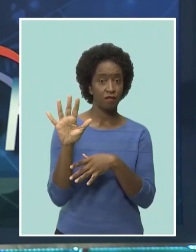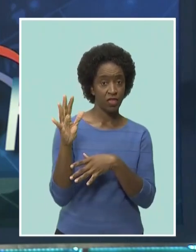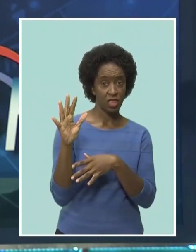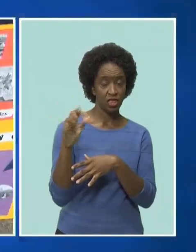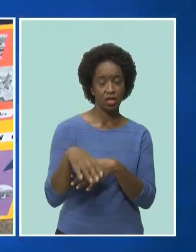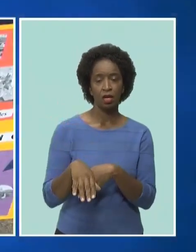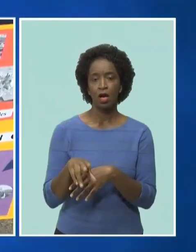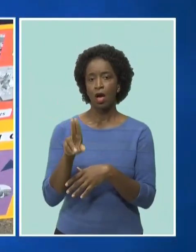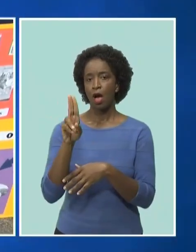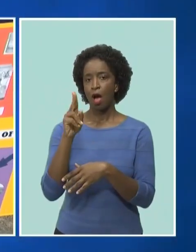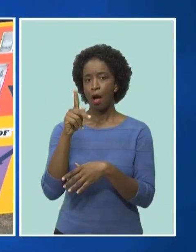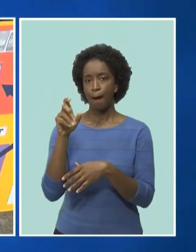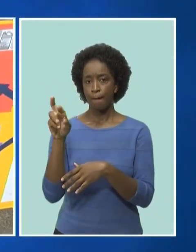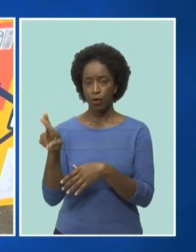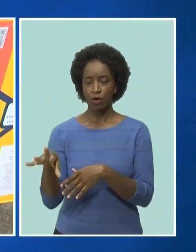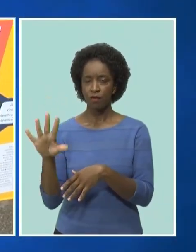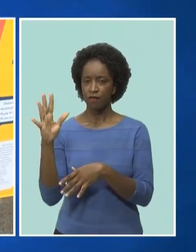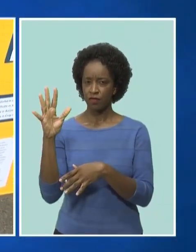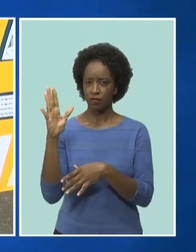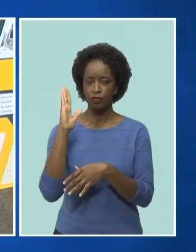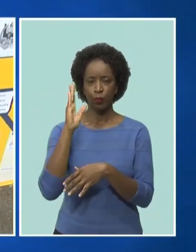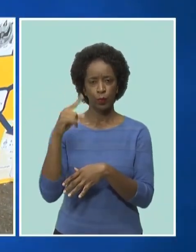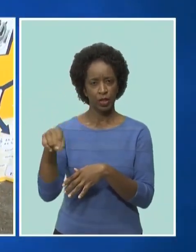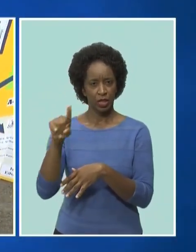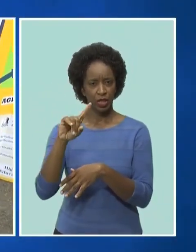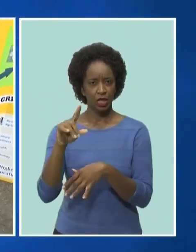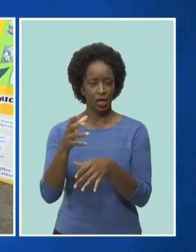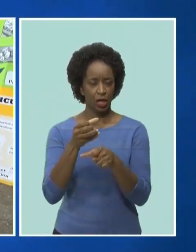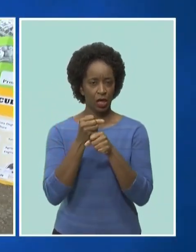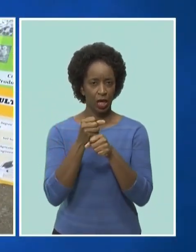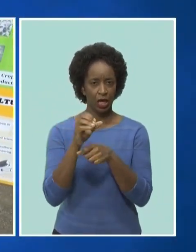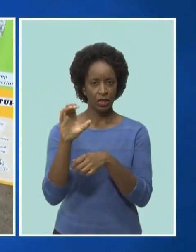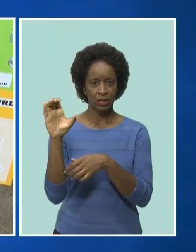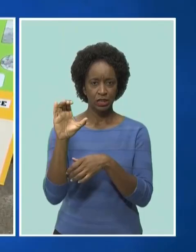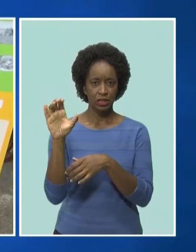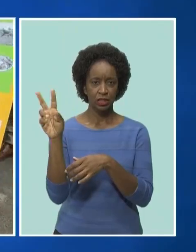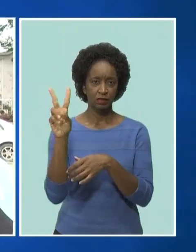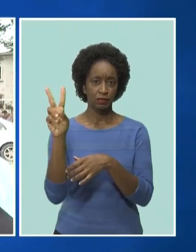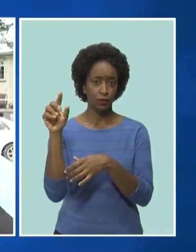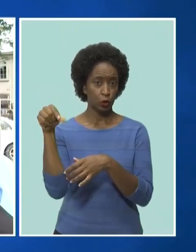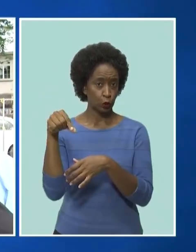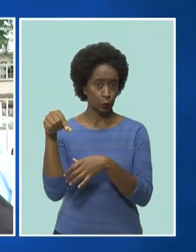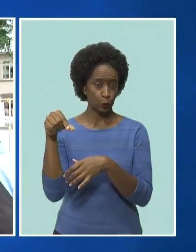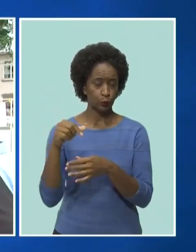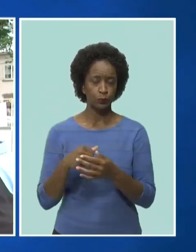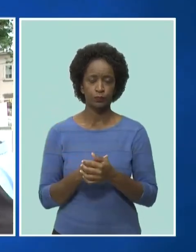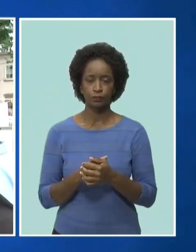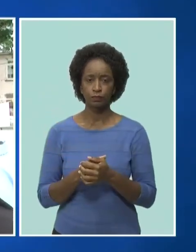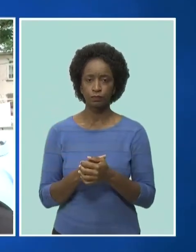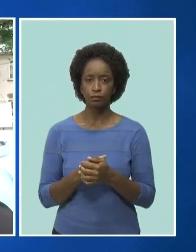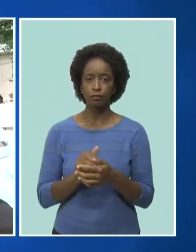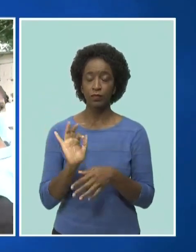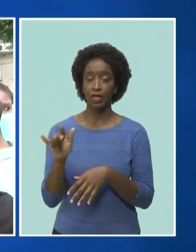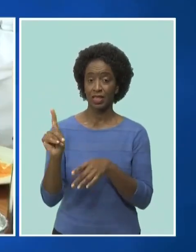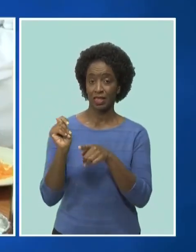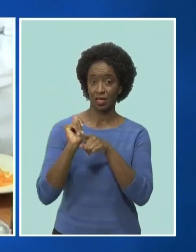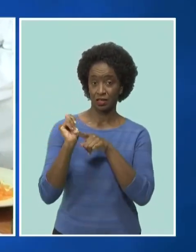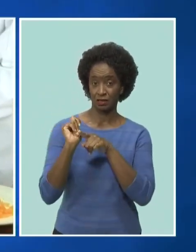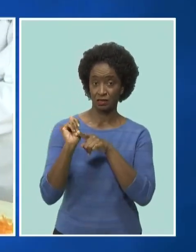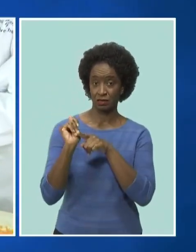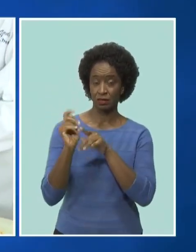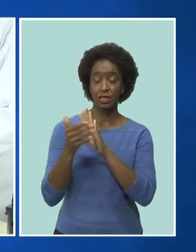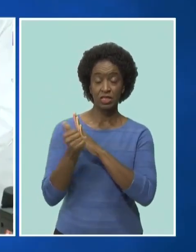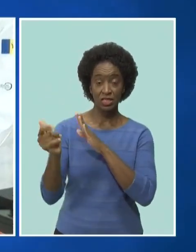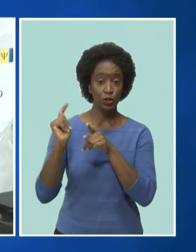receive some level of Caribbean vocational qualification. CVQ coordinator Carla Gittins says the skills training through the